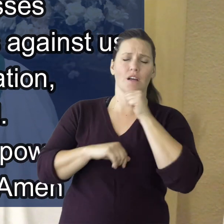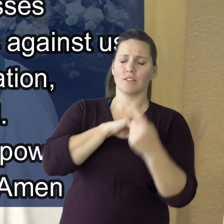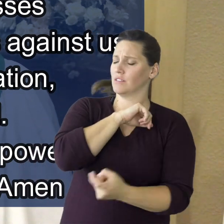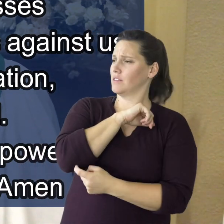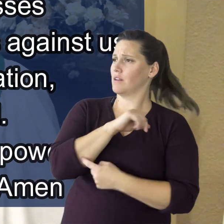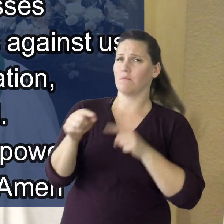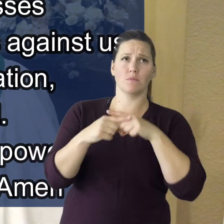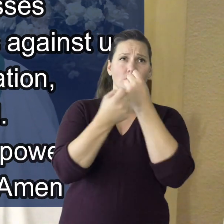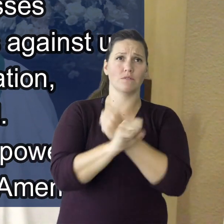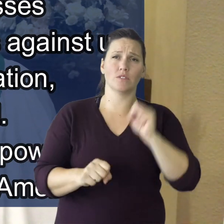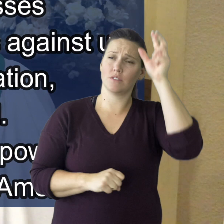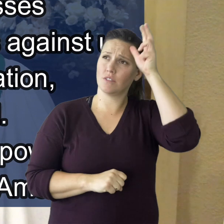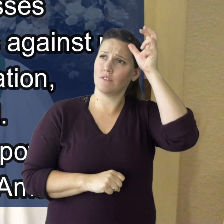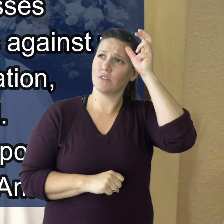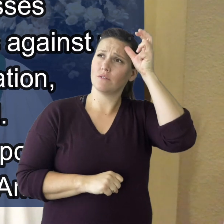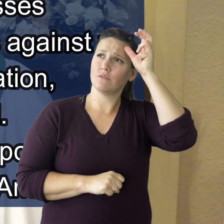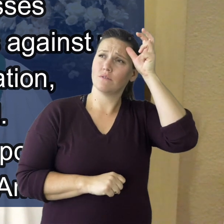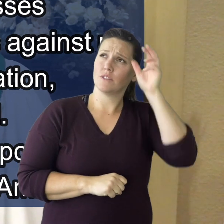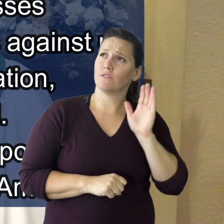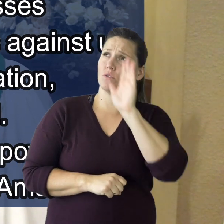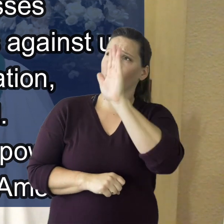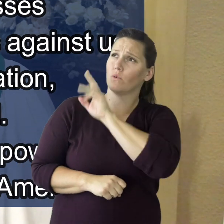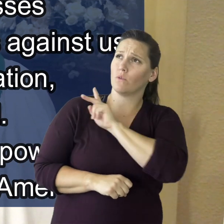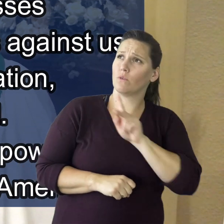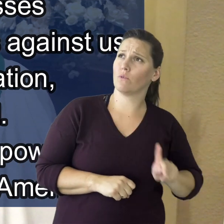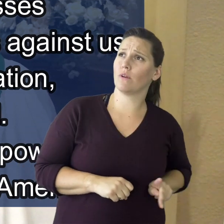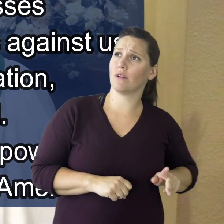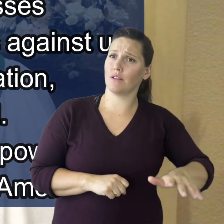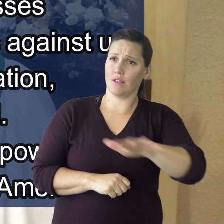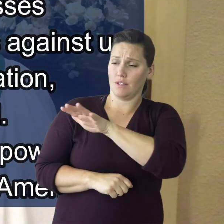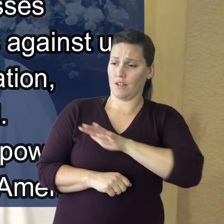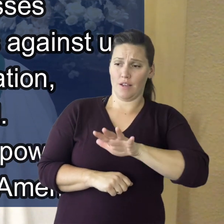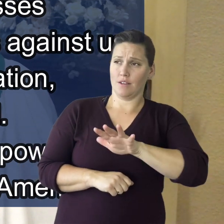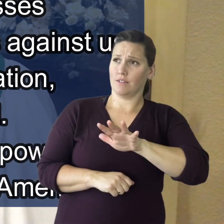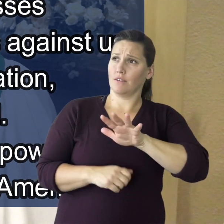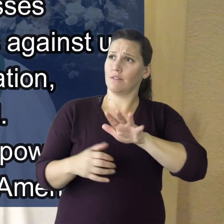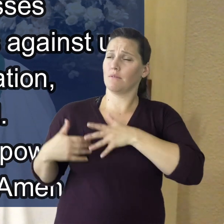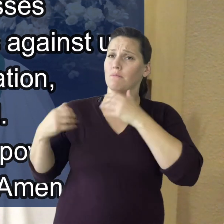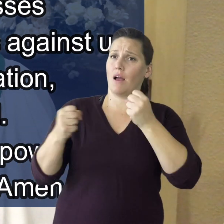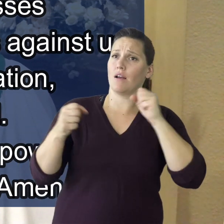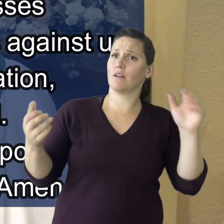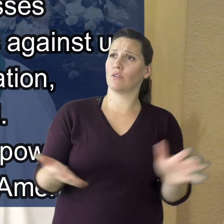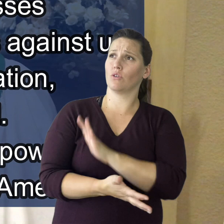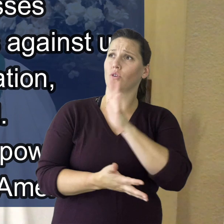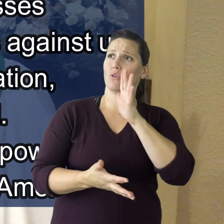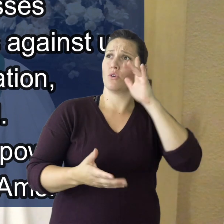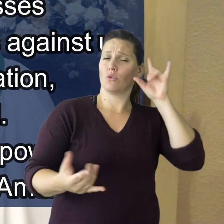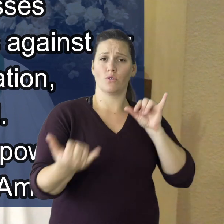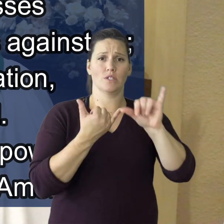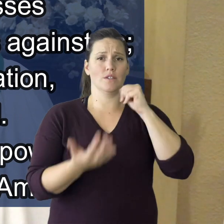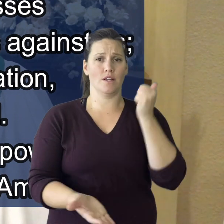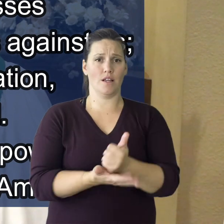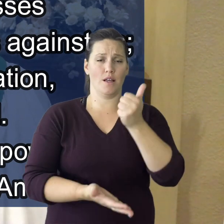who trespass against us. And lead us not into temptation, but deliver us from evil. For thine is the